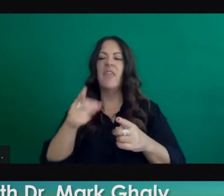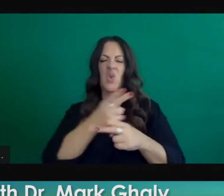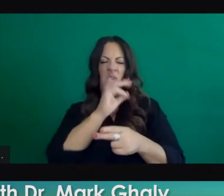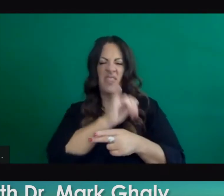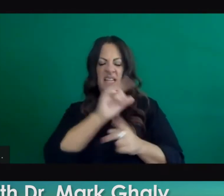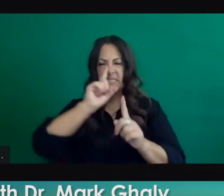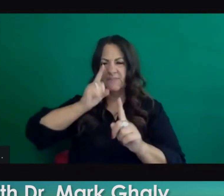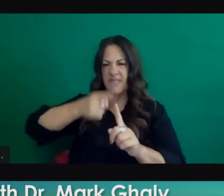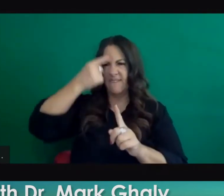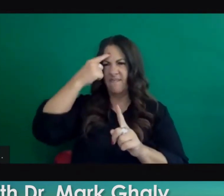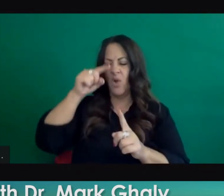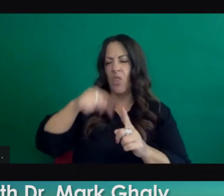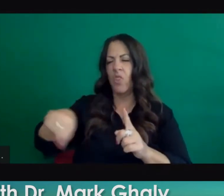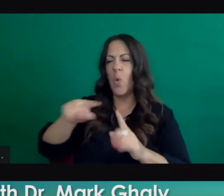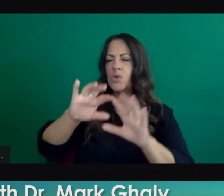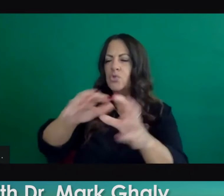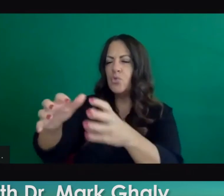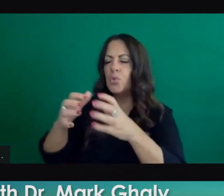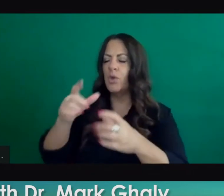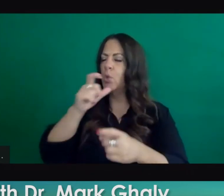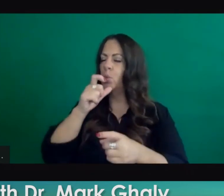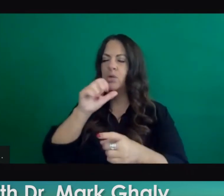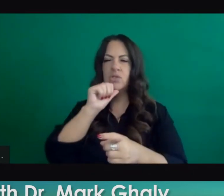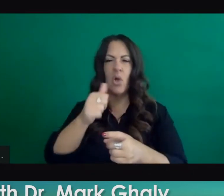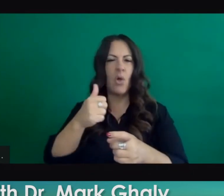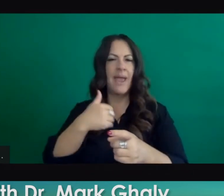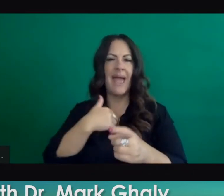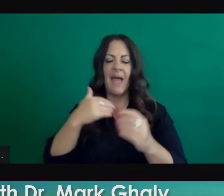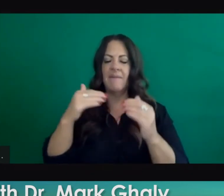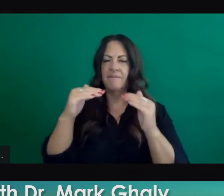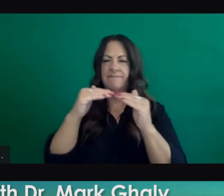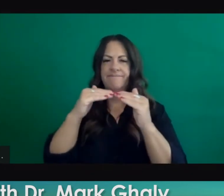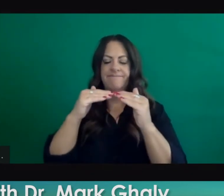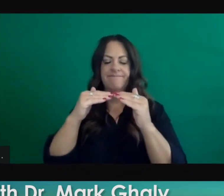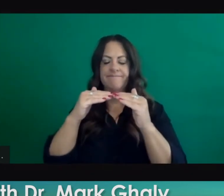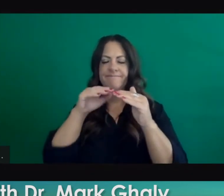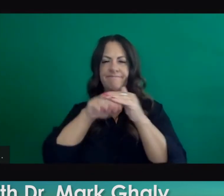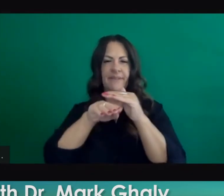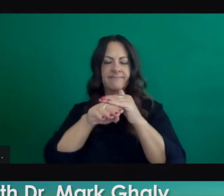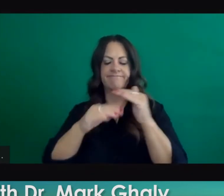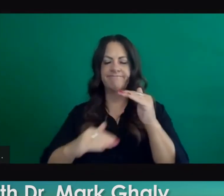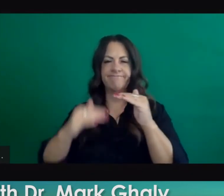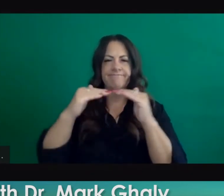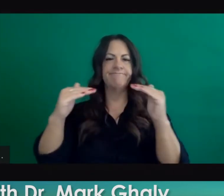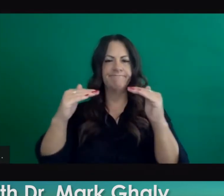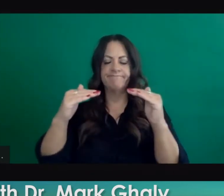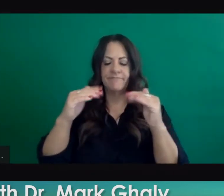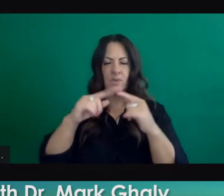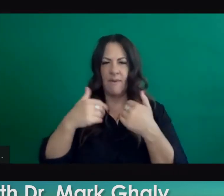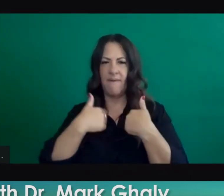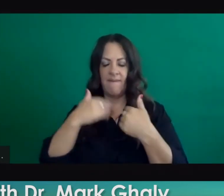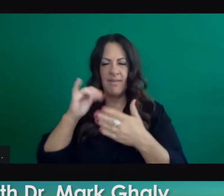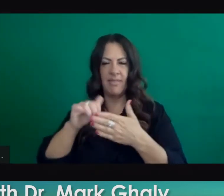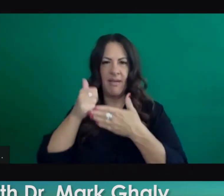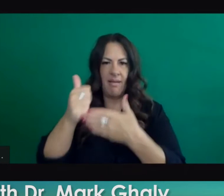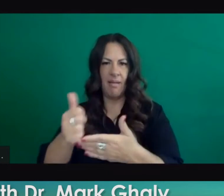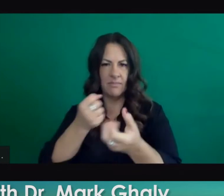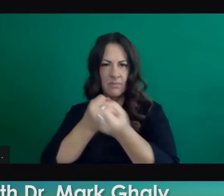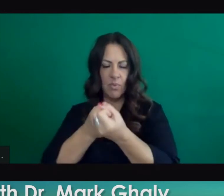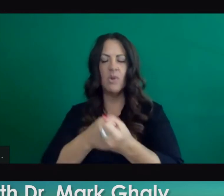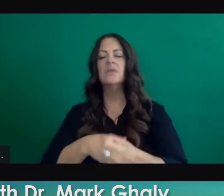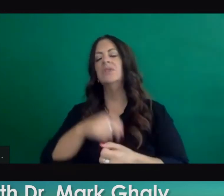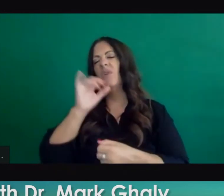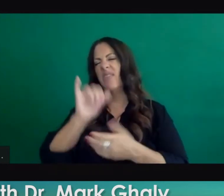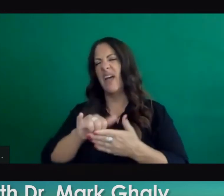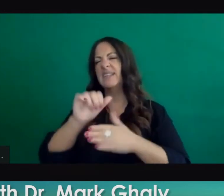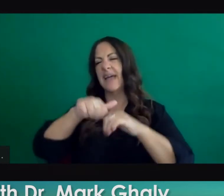with a disproportionate impact. So it's not just the test positivity, that's the piece that helps counties either move